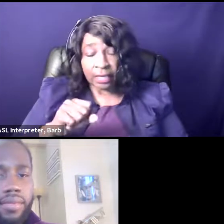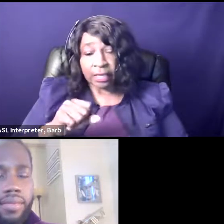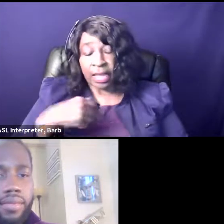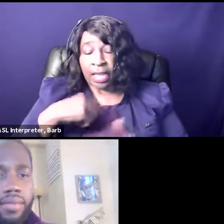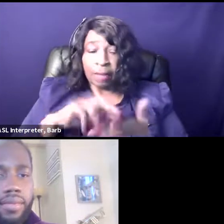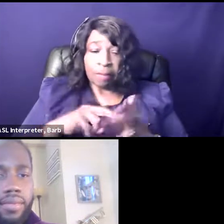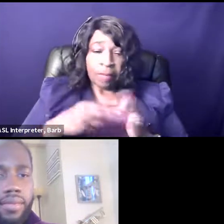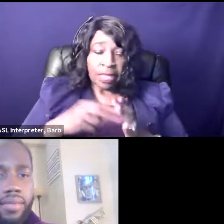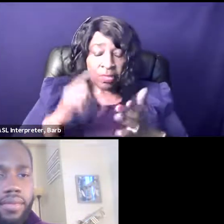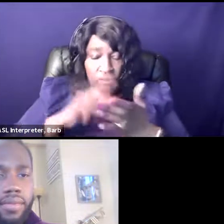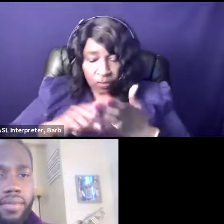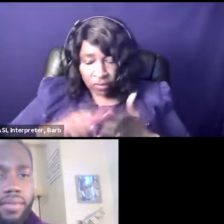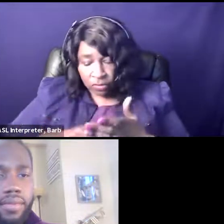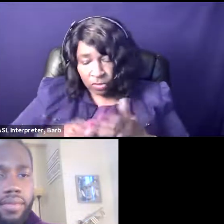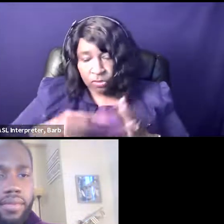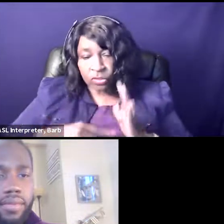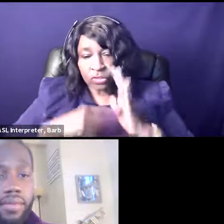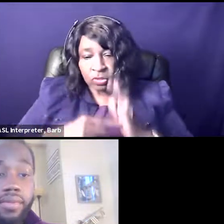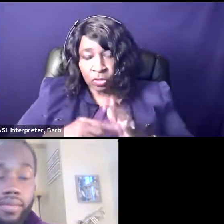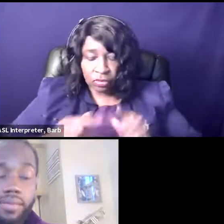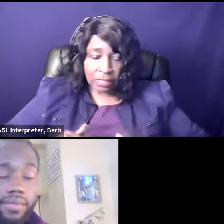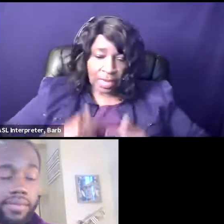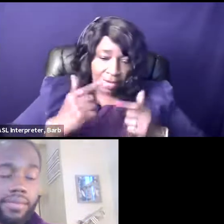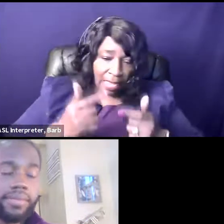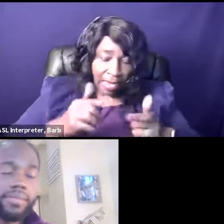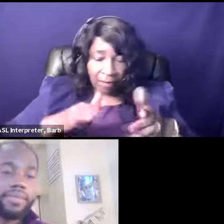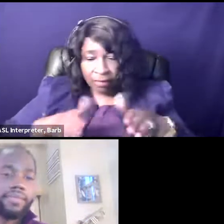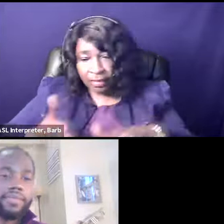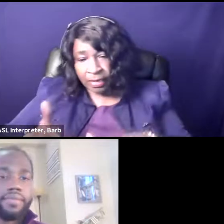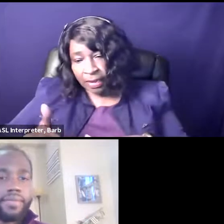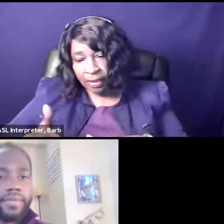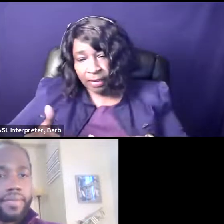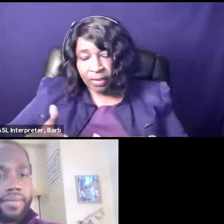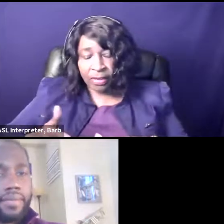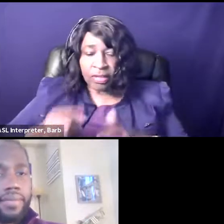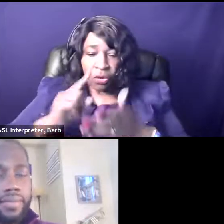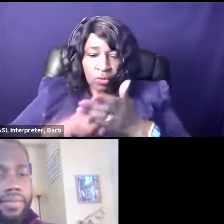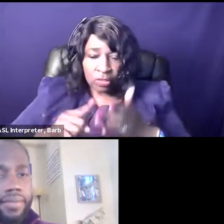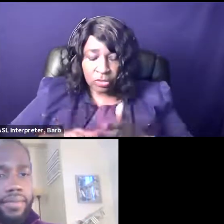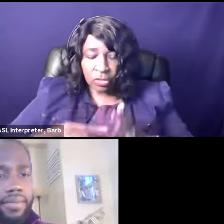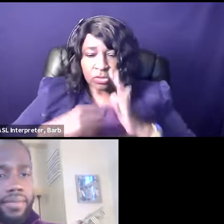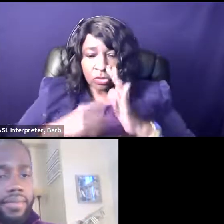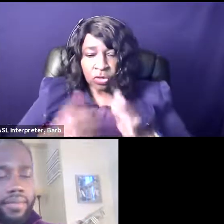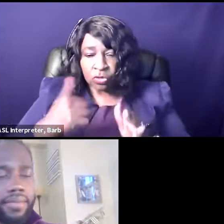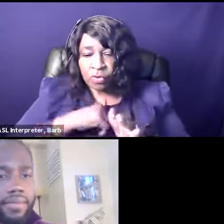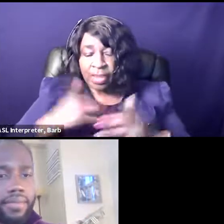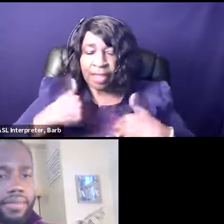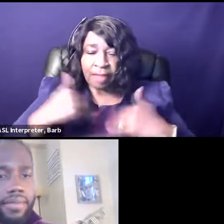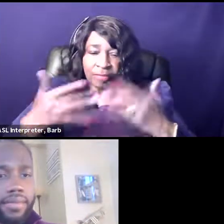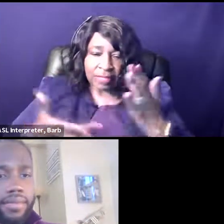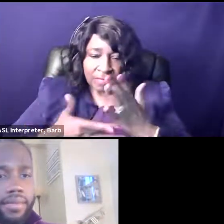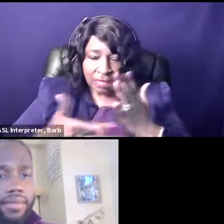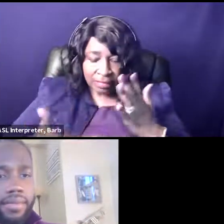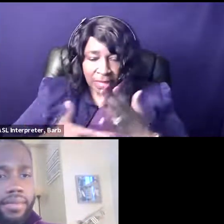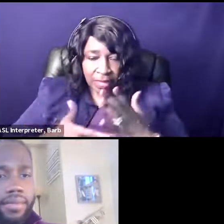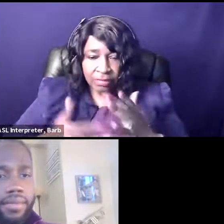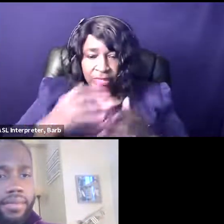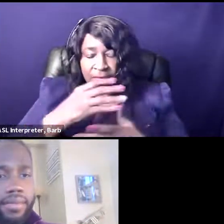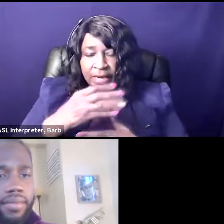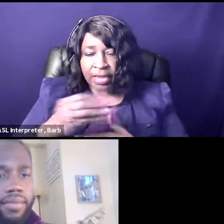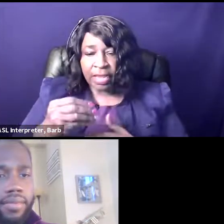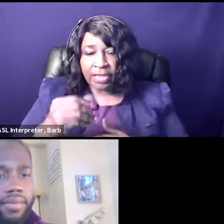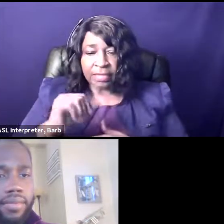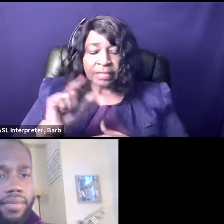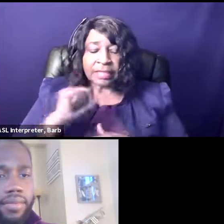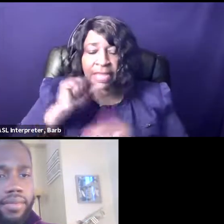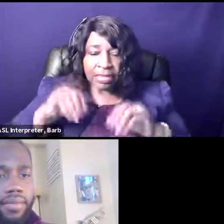The research shows this is life or death. The research shows that we have the technology and that we're not, distributing